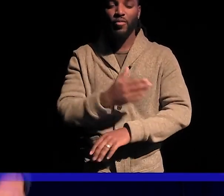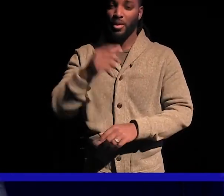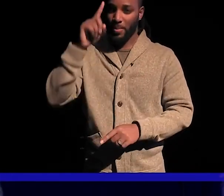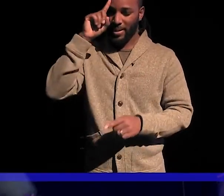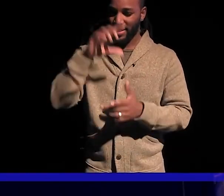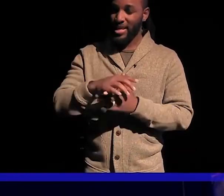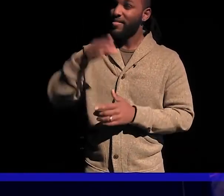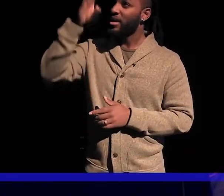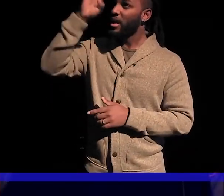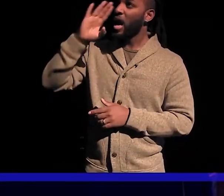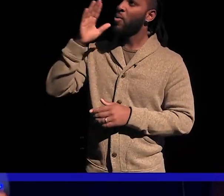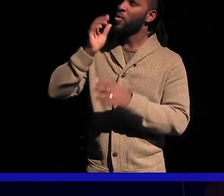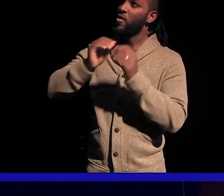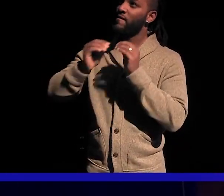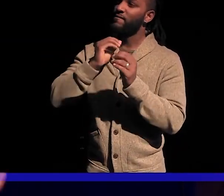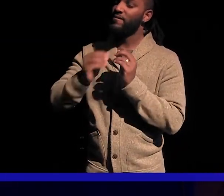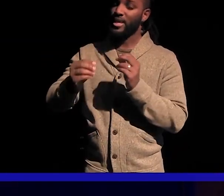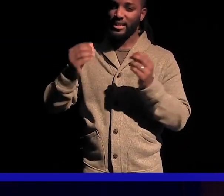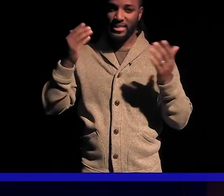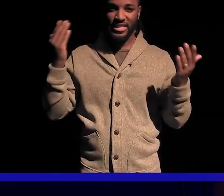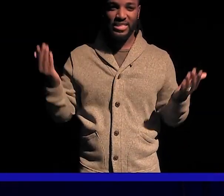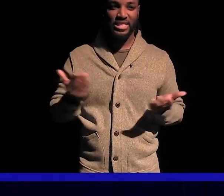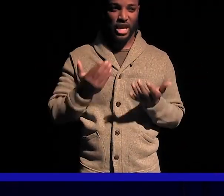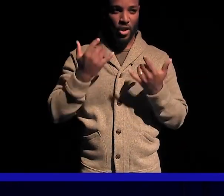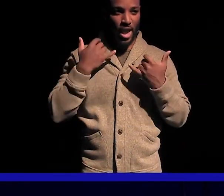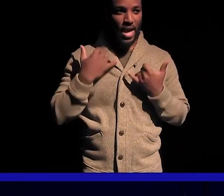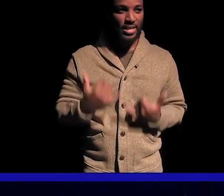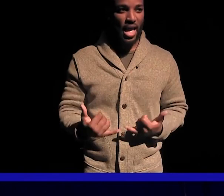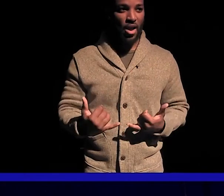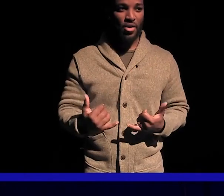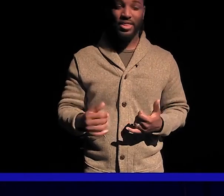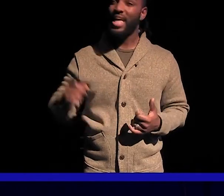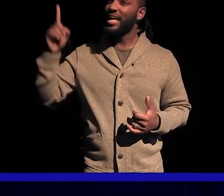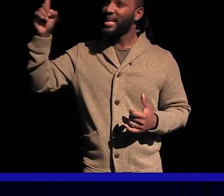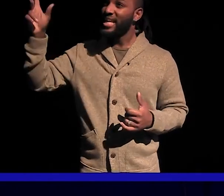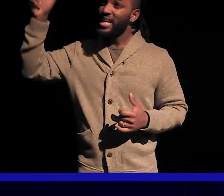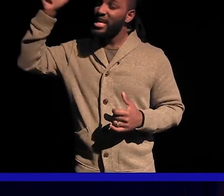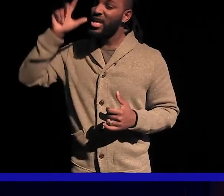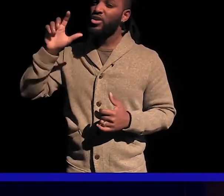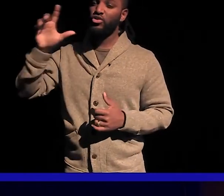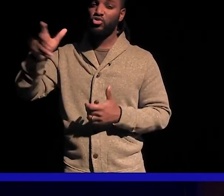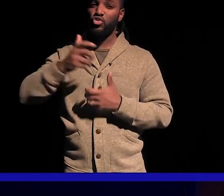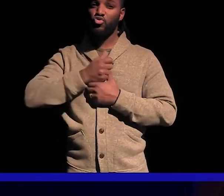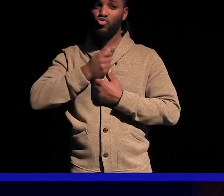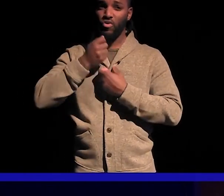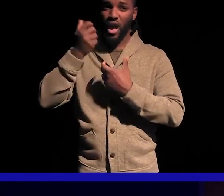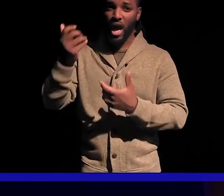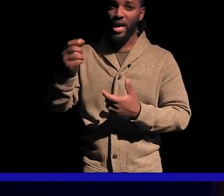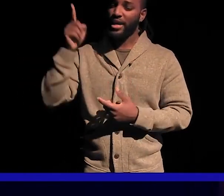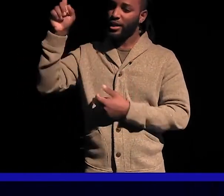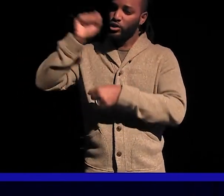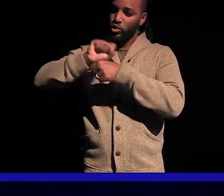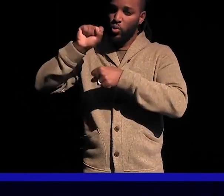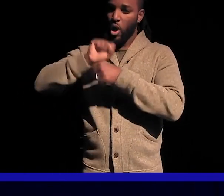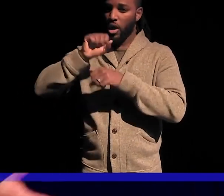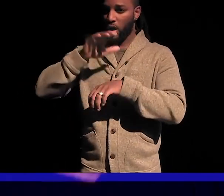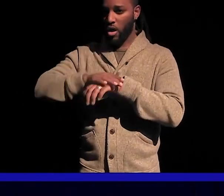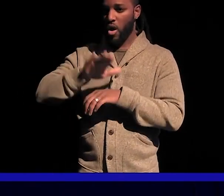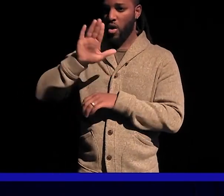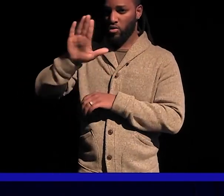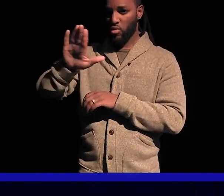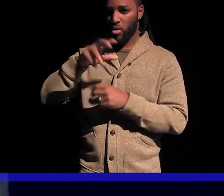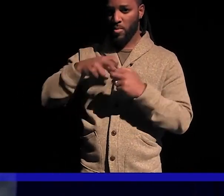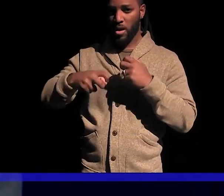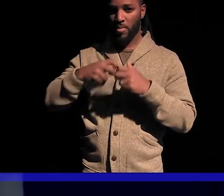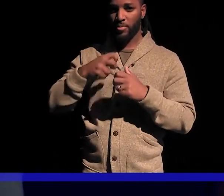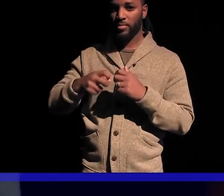the now, of the here and now. And that He hears your cry. And that He is working on your behalf. So,